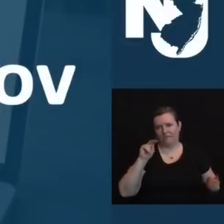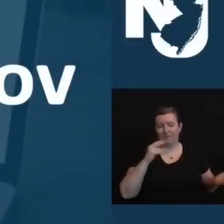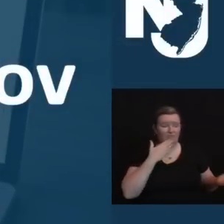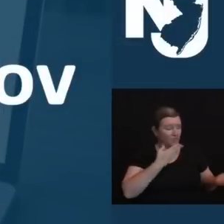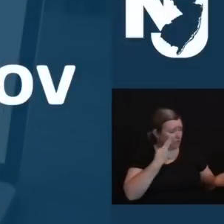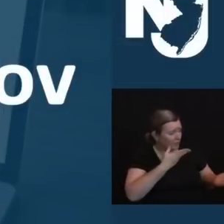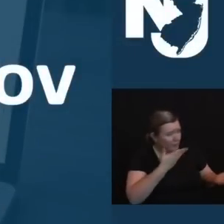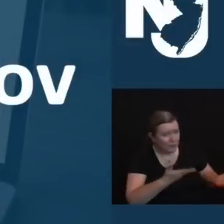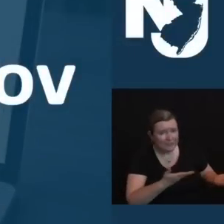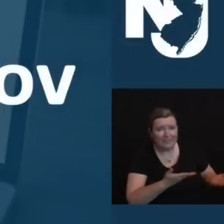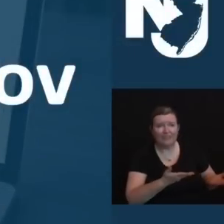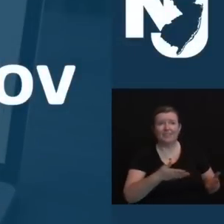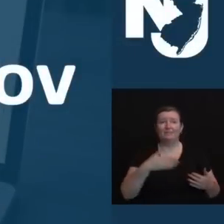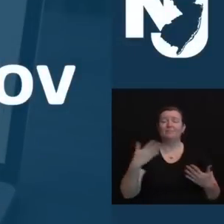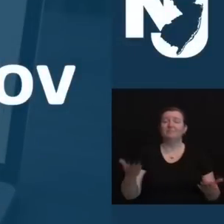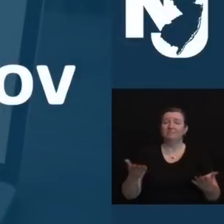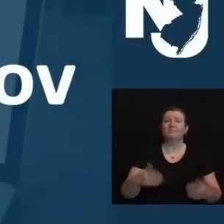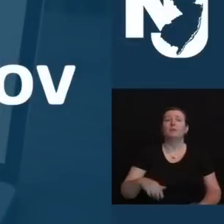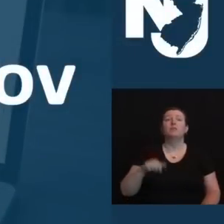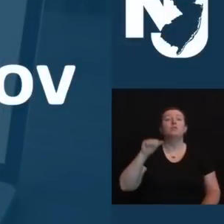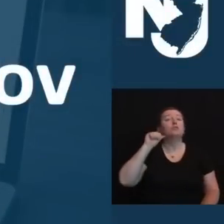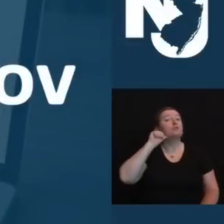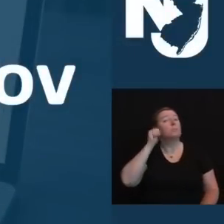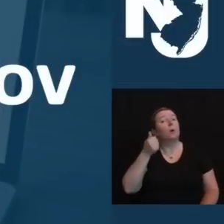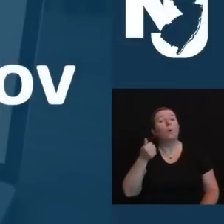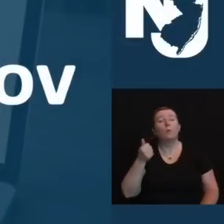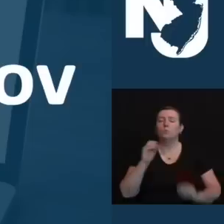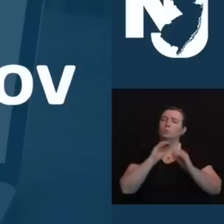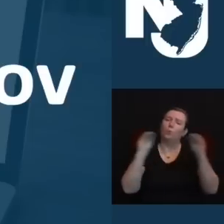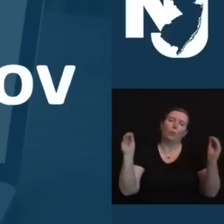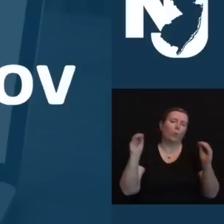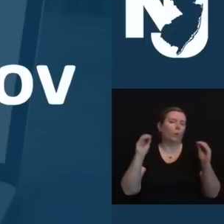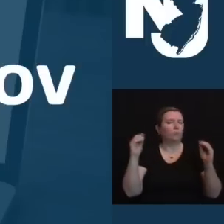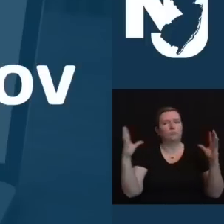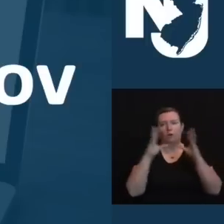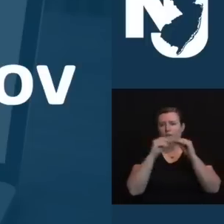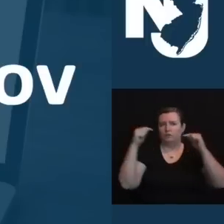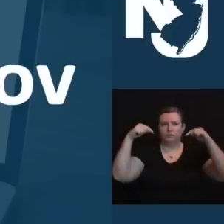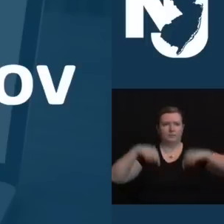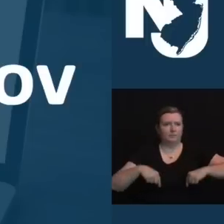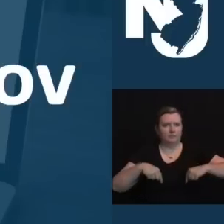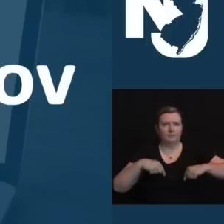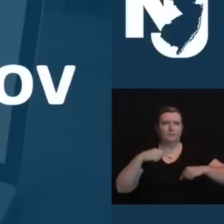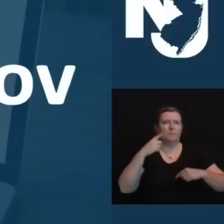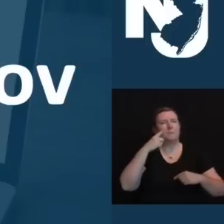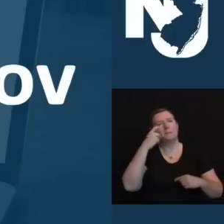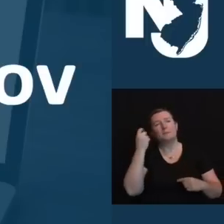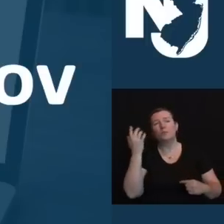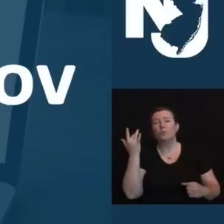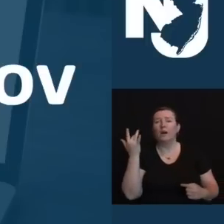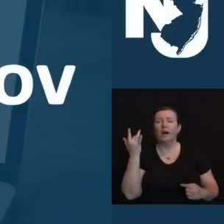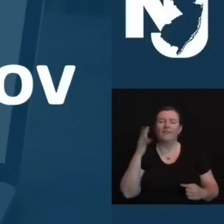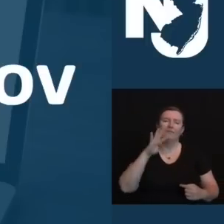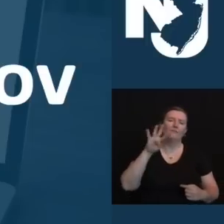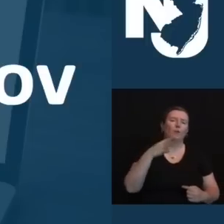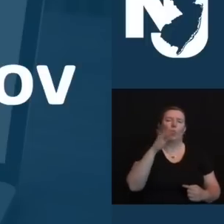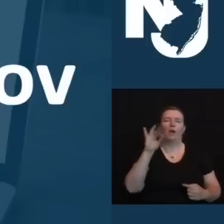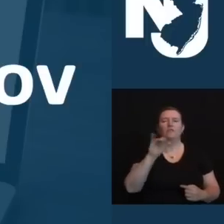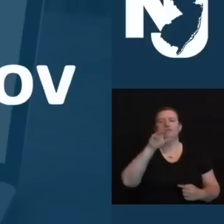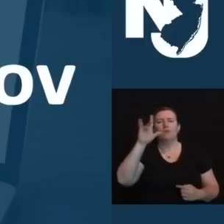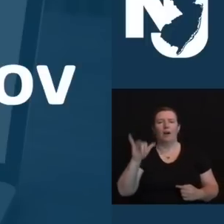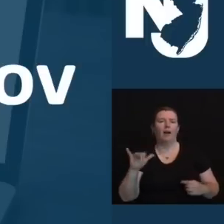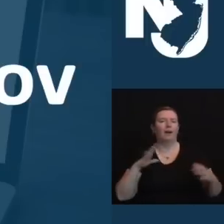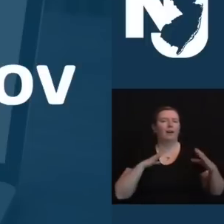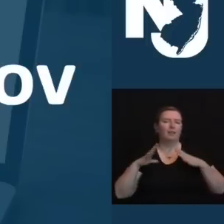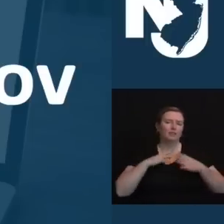briefing tomorrow, so we've got to cover a fair amount of ground today as we head into the holiday weekend. We'll get right at it, and I think unless